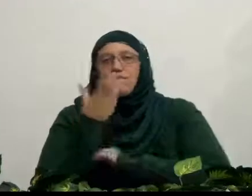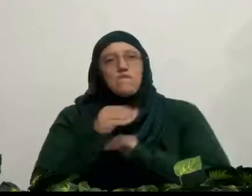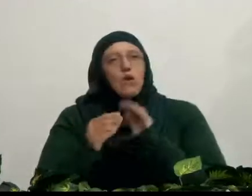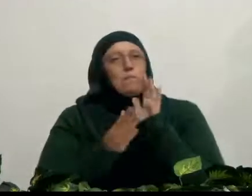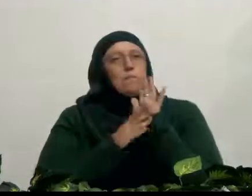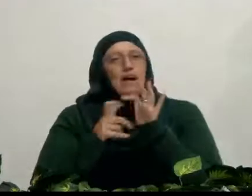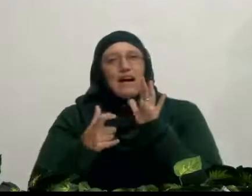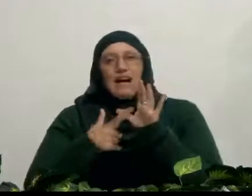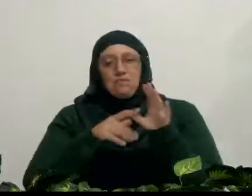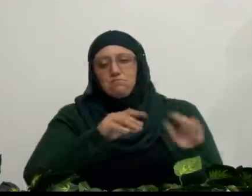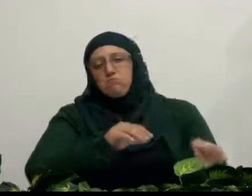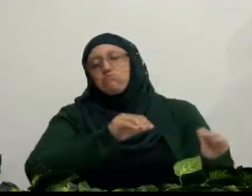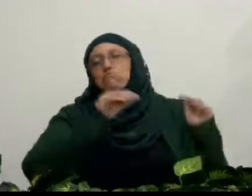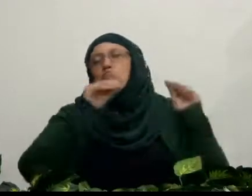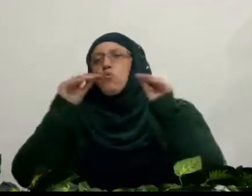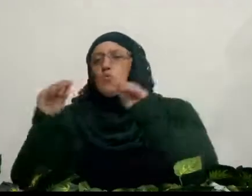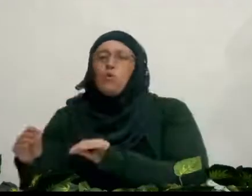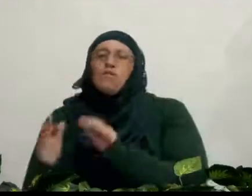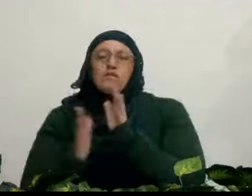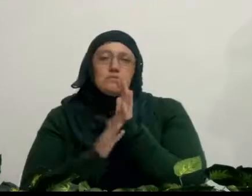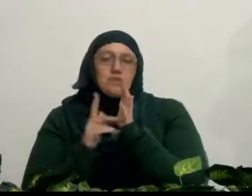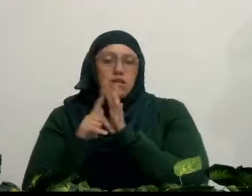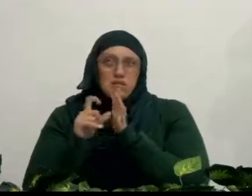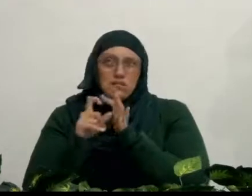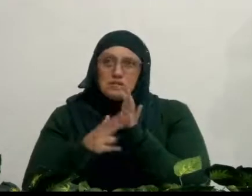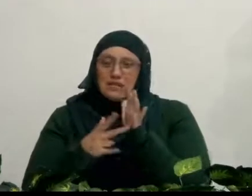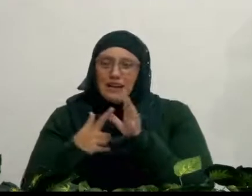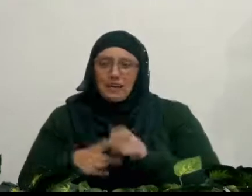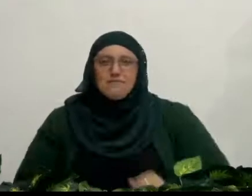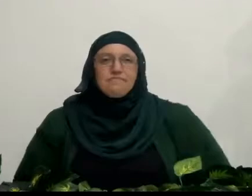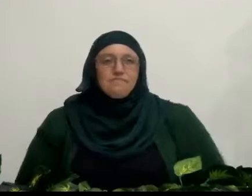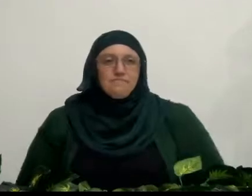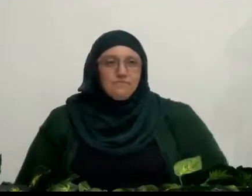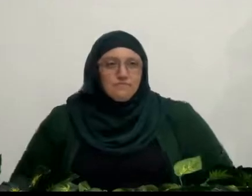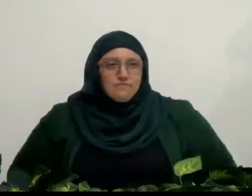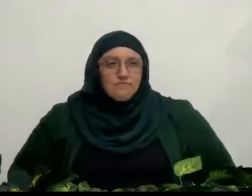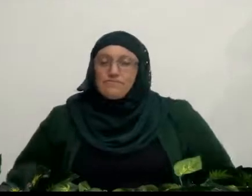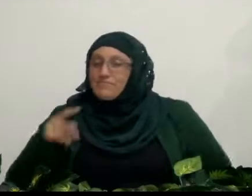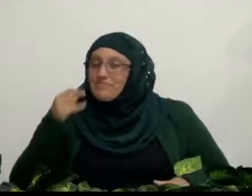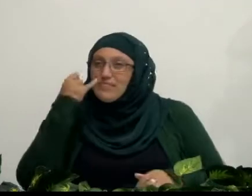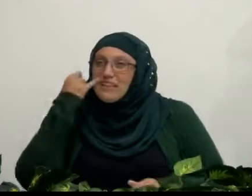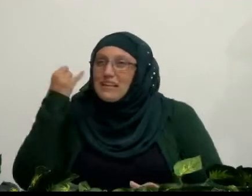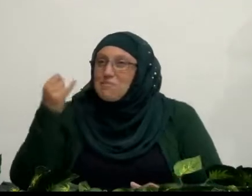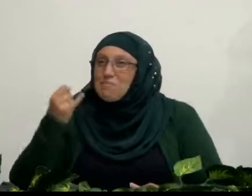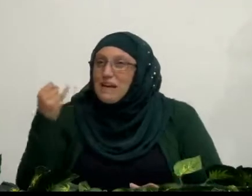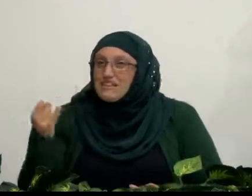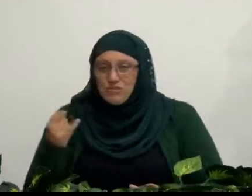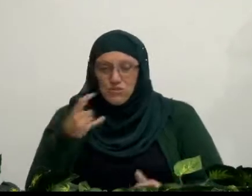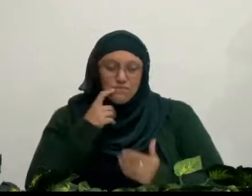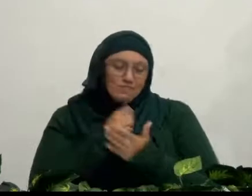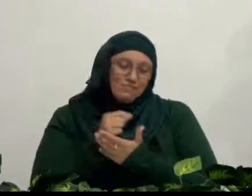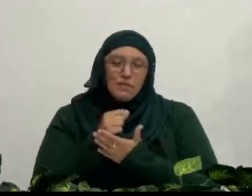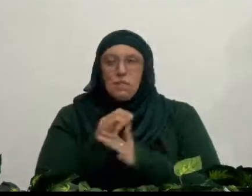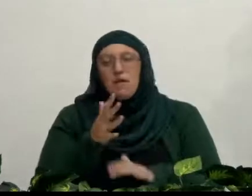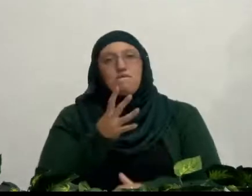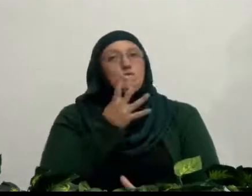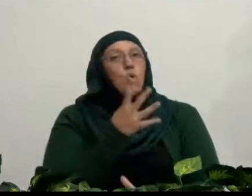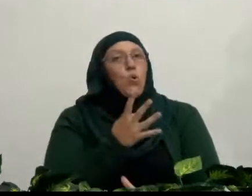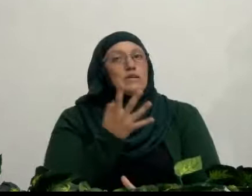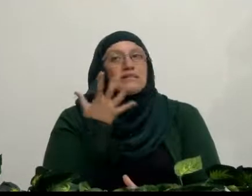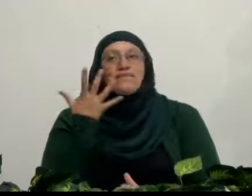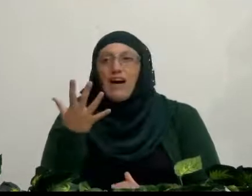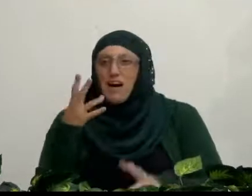refuge to Medina. Now imagine that numbers of family, Rawayat says that about 45 families of